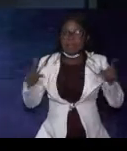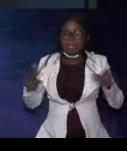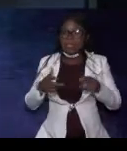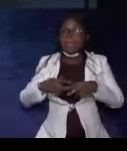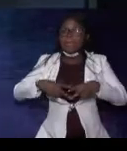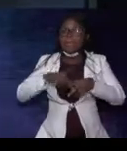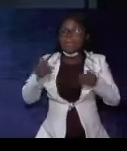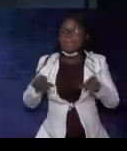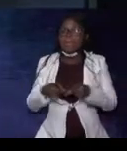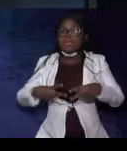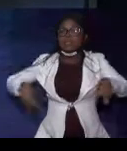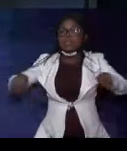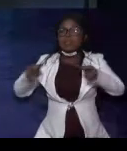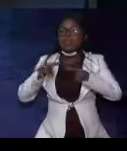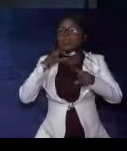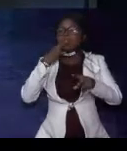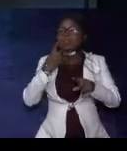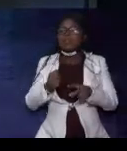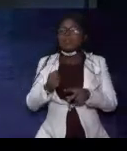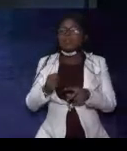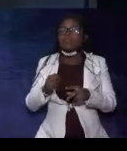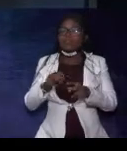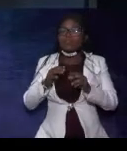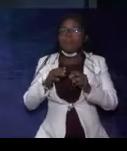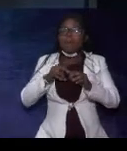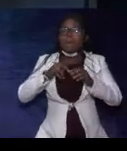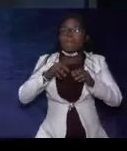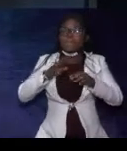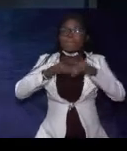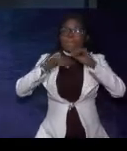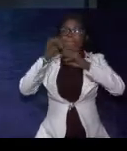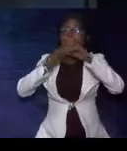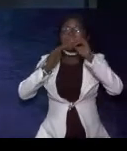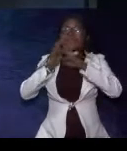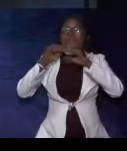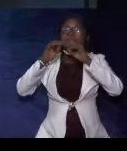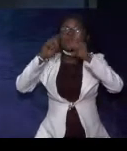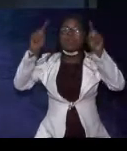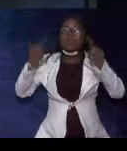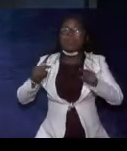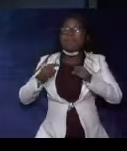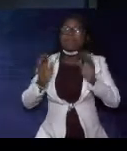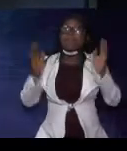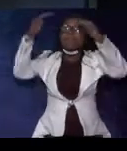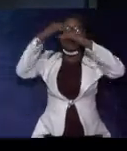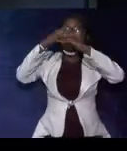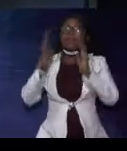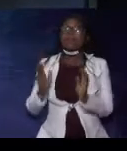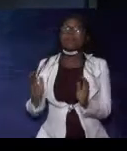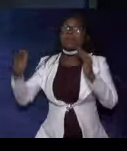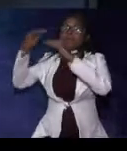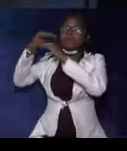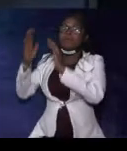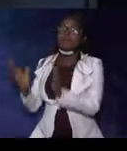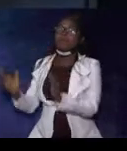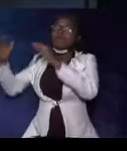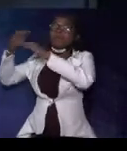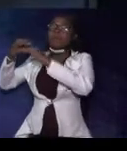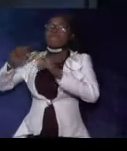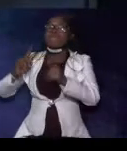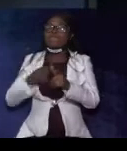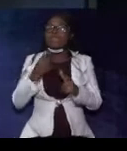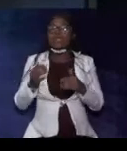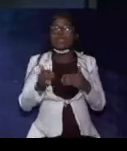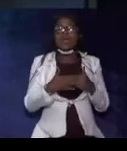1064. So the largest place value is the trillion. So you build a house for trillion, but then you have to build houses for all the people behind trillion. That